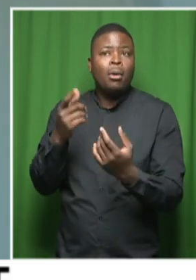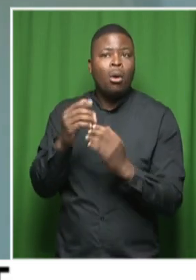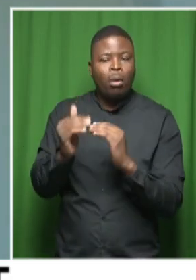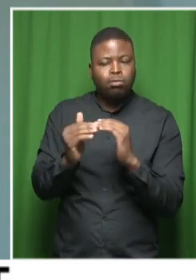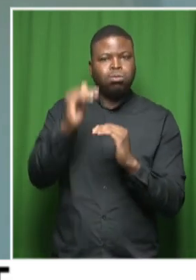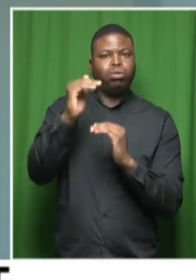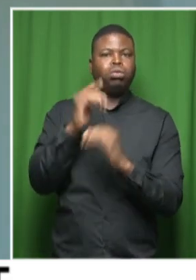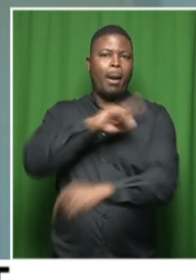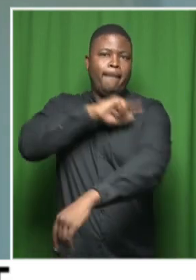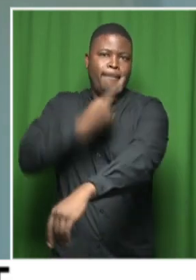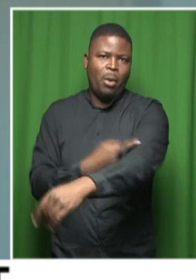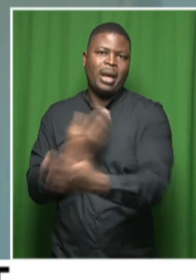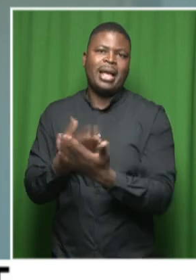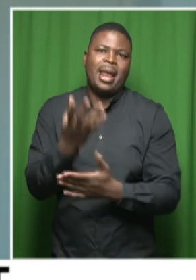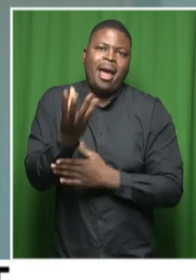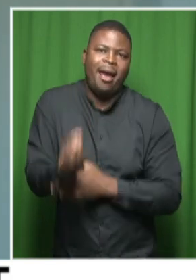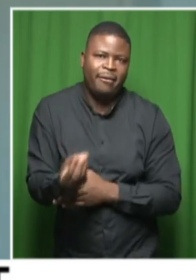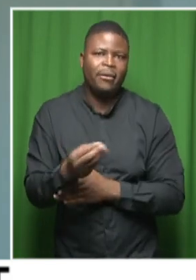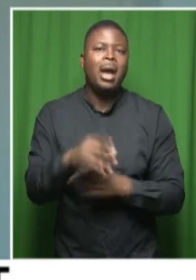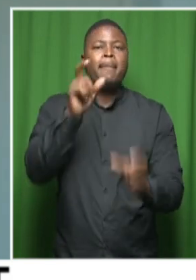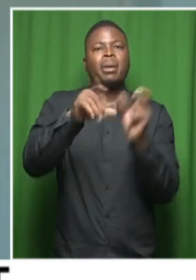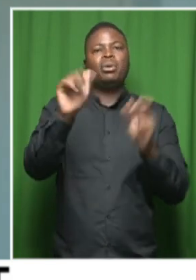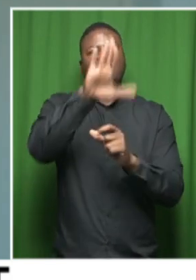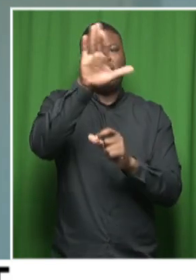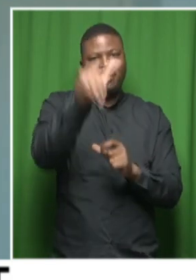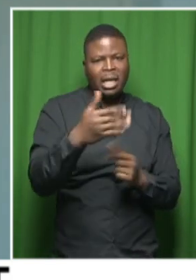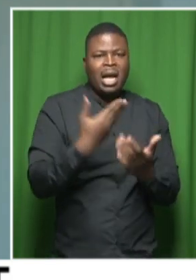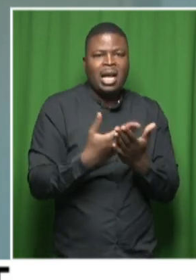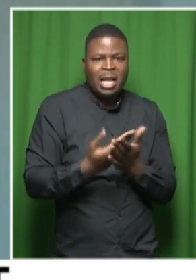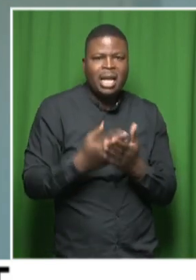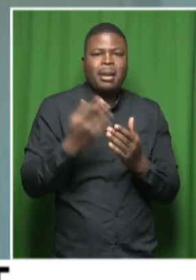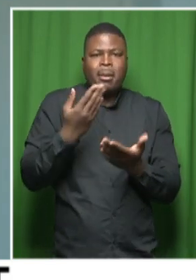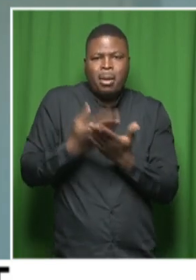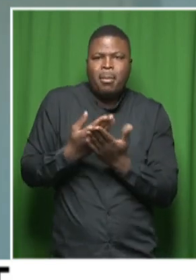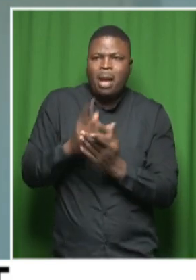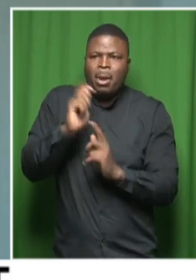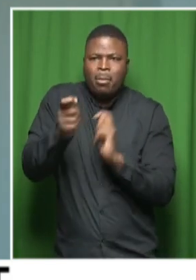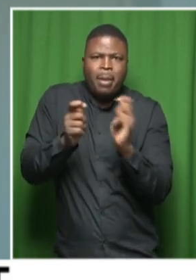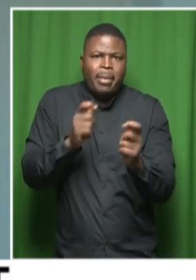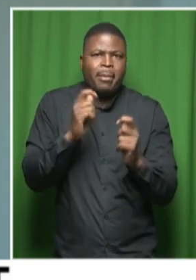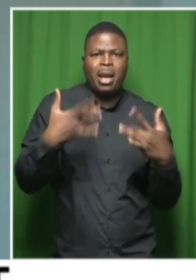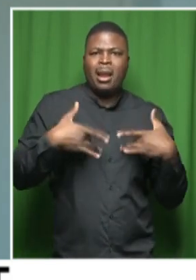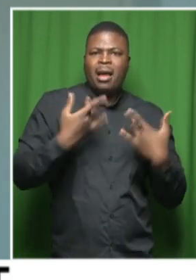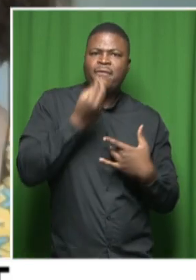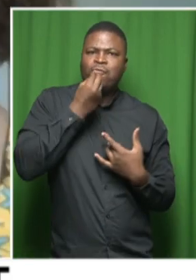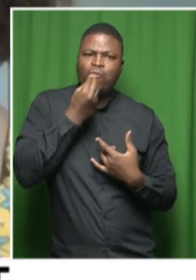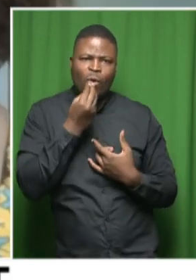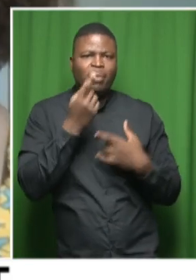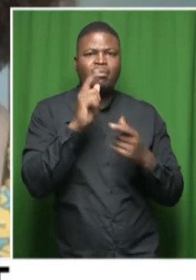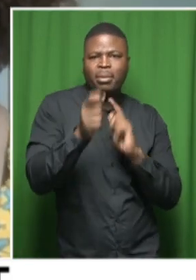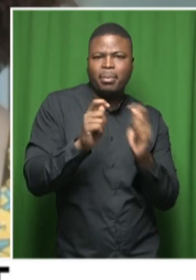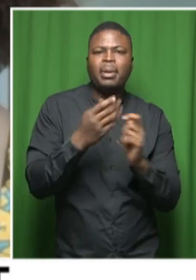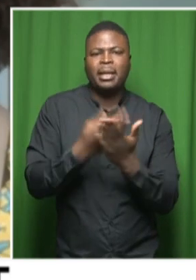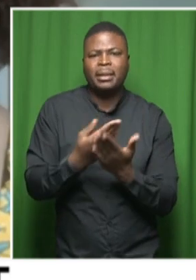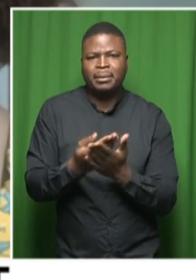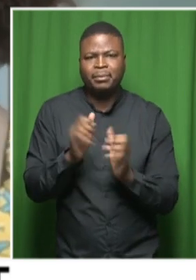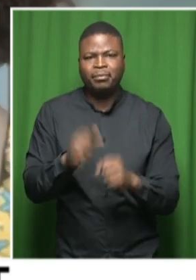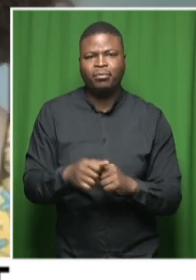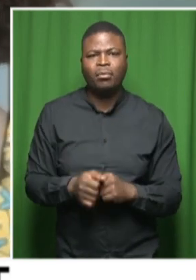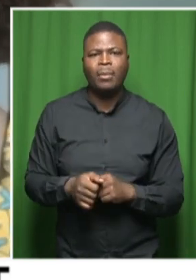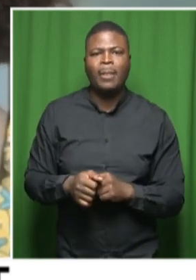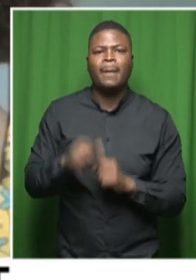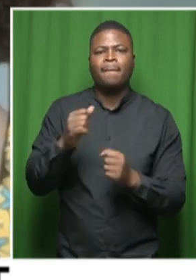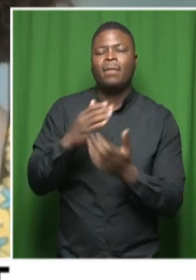and they can lead affordable life and decent livelihoods. So, Phelisa, some economists actually